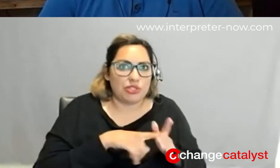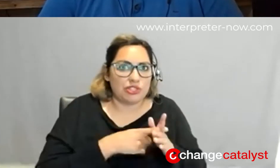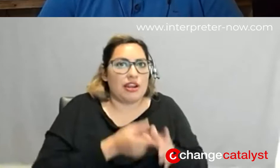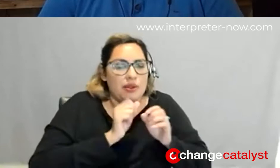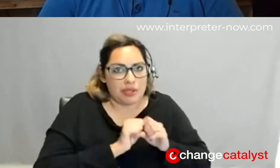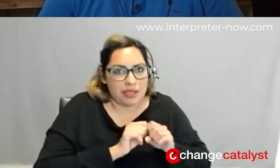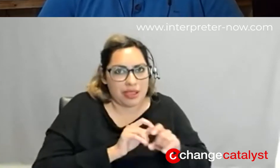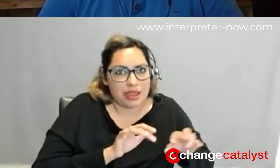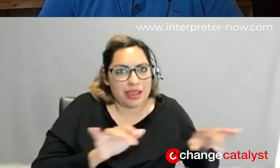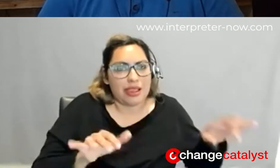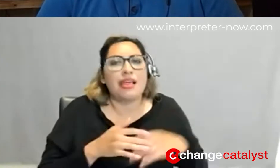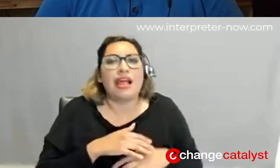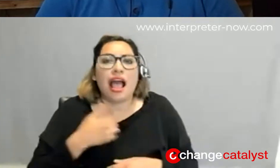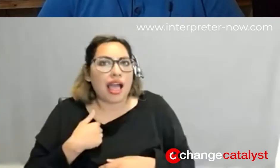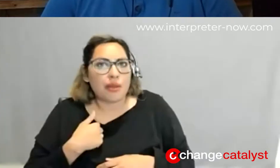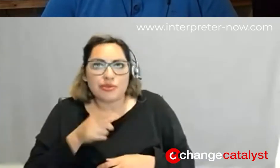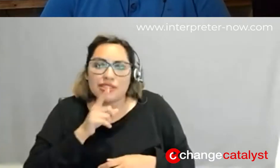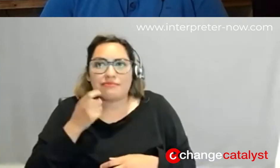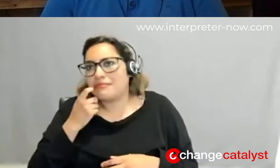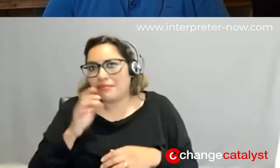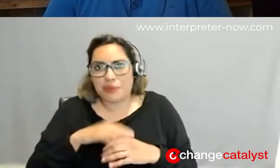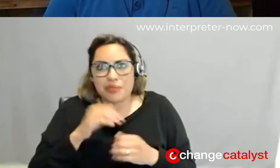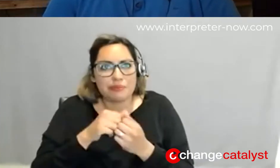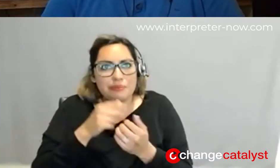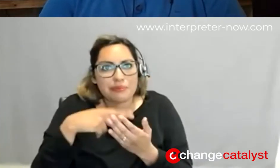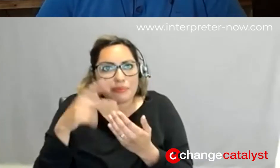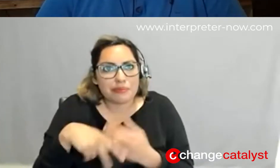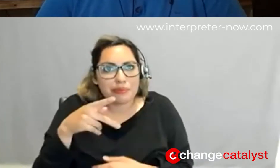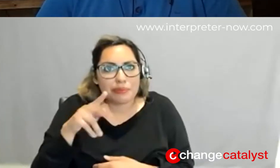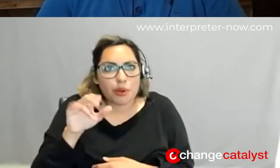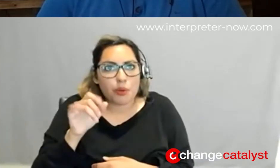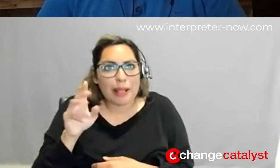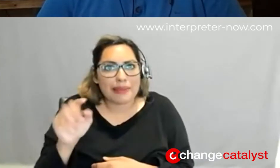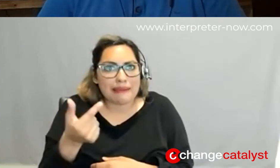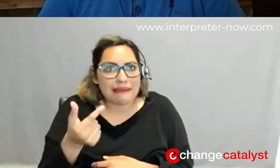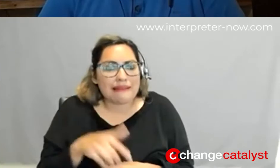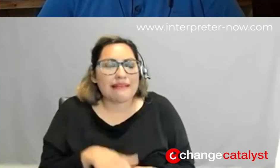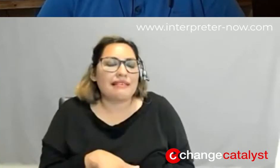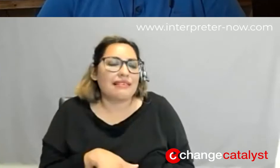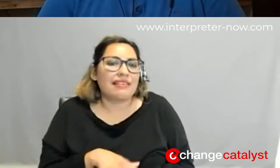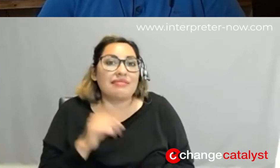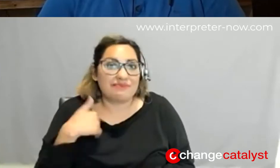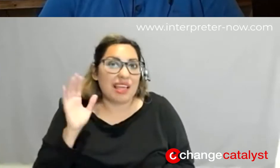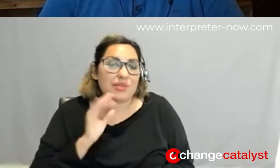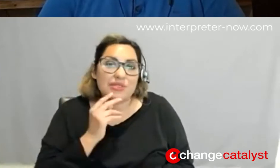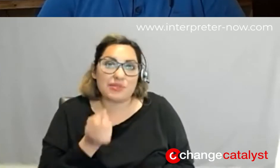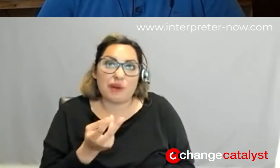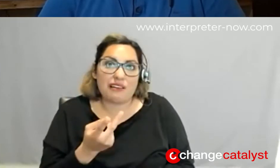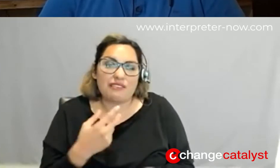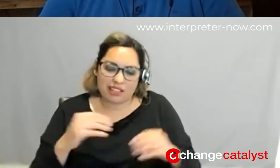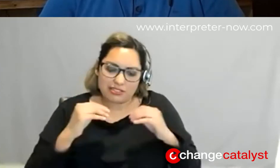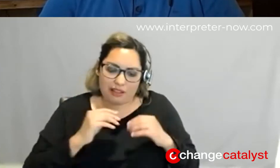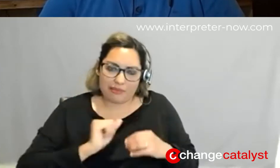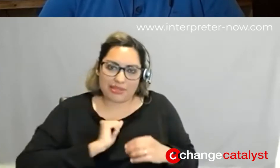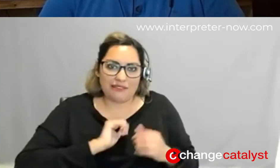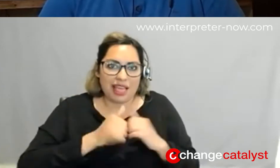programming, and I was hooked, right? So I was, that was when I was 12, I taught myself how to code when